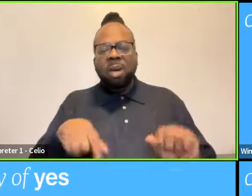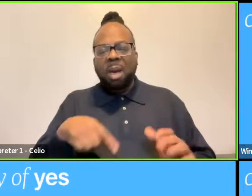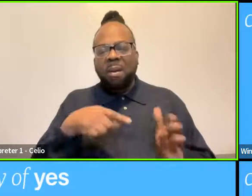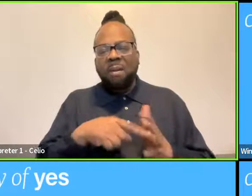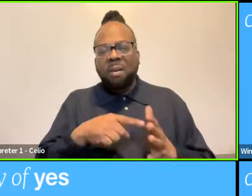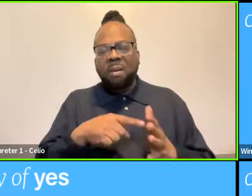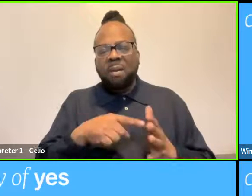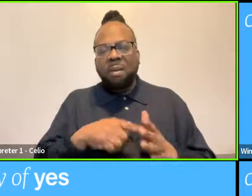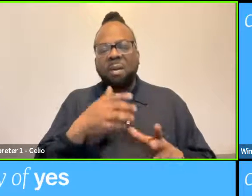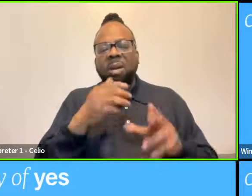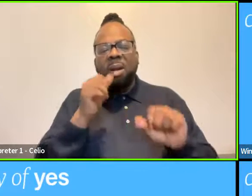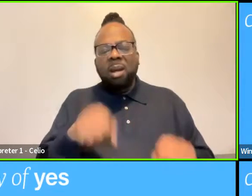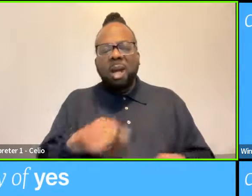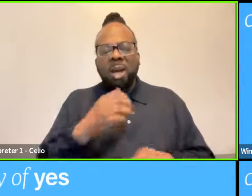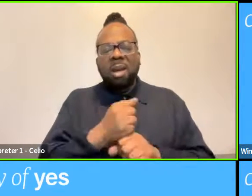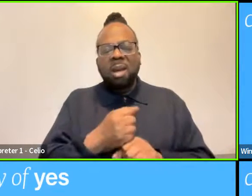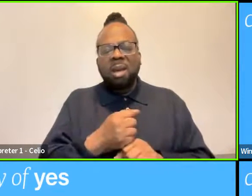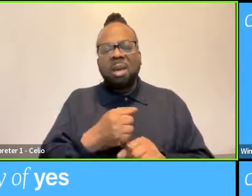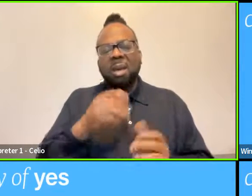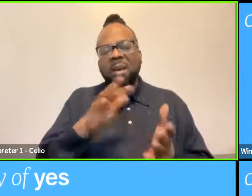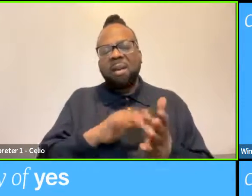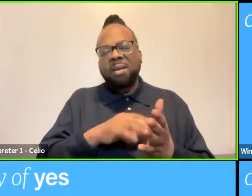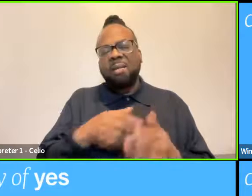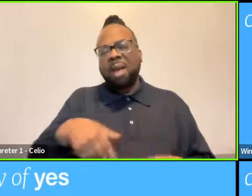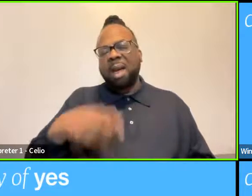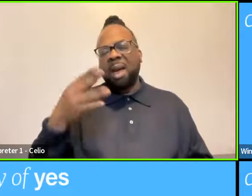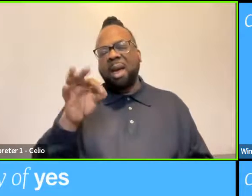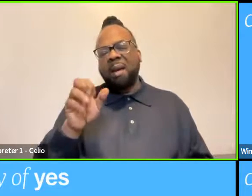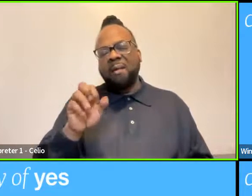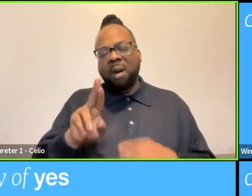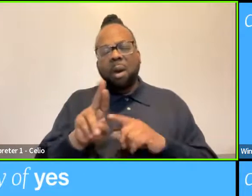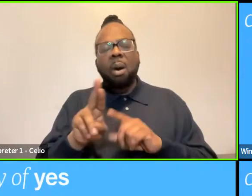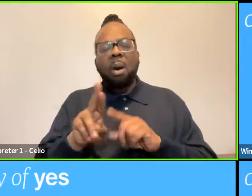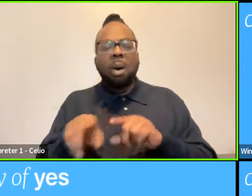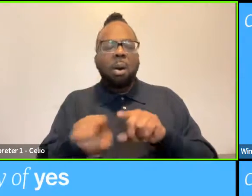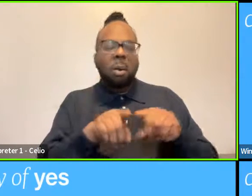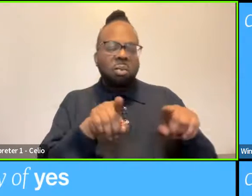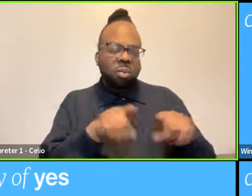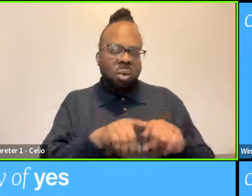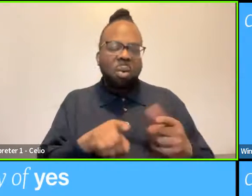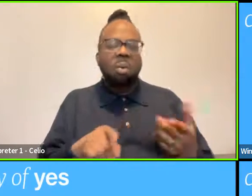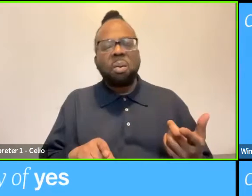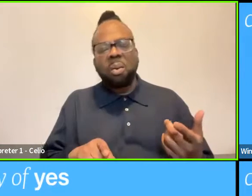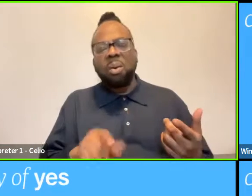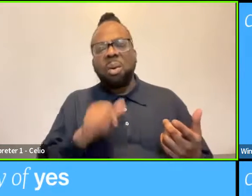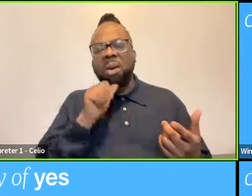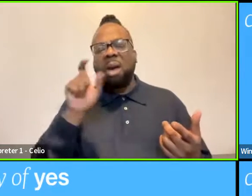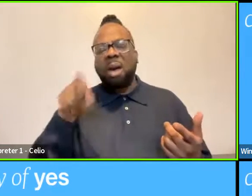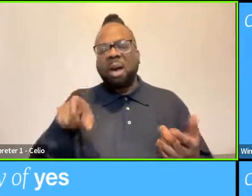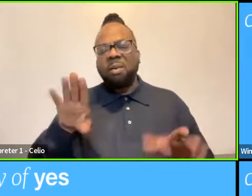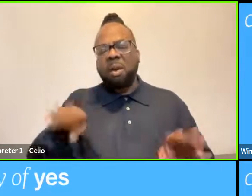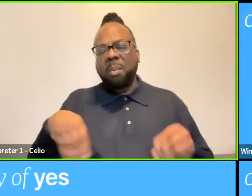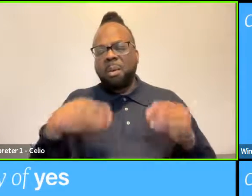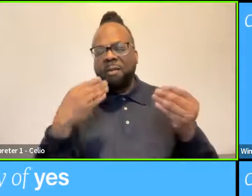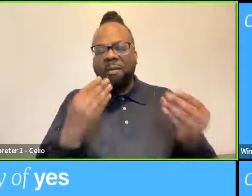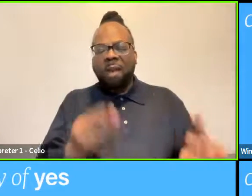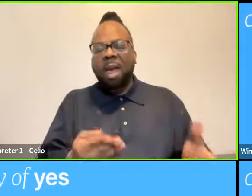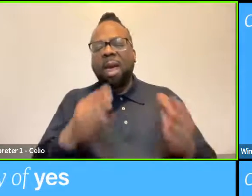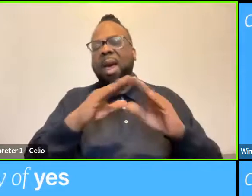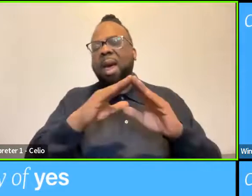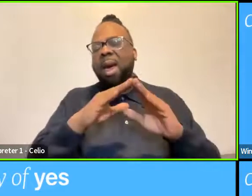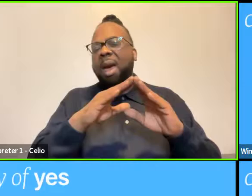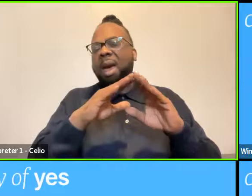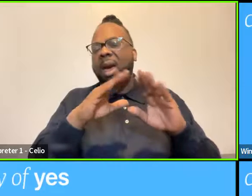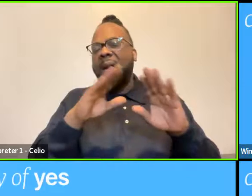we're proposing here. And they will also not have to provide housing. They will not